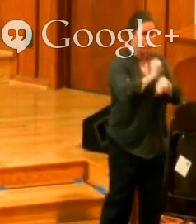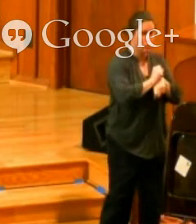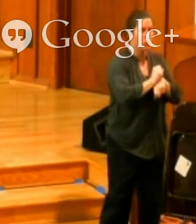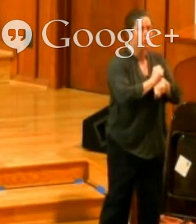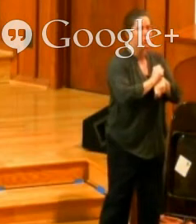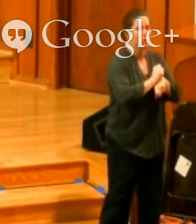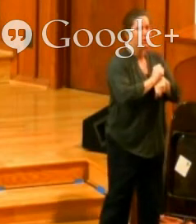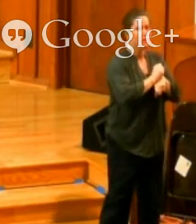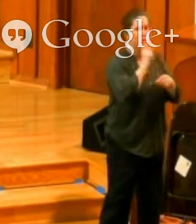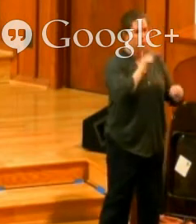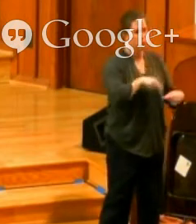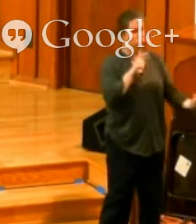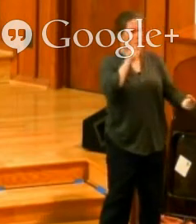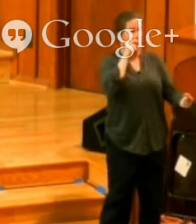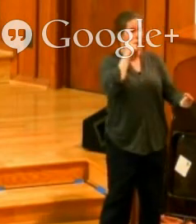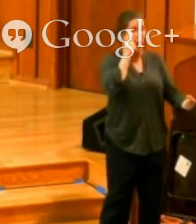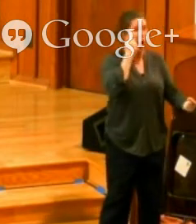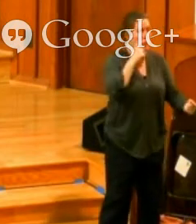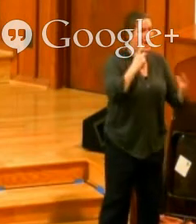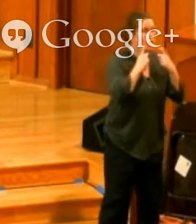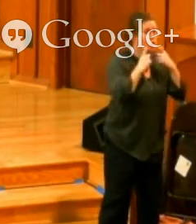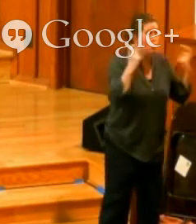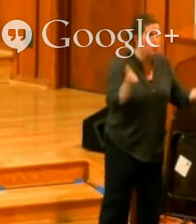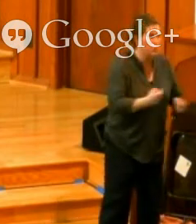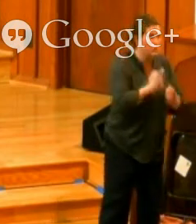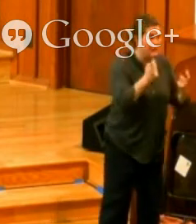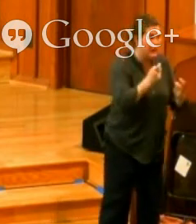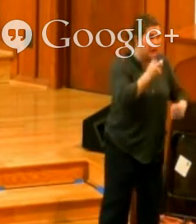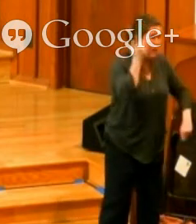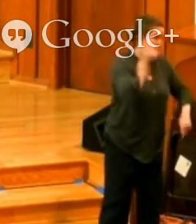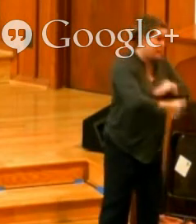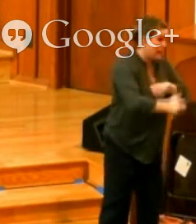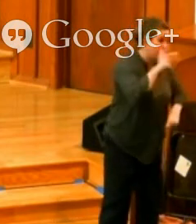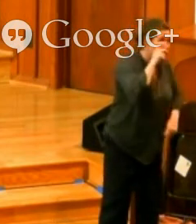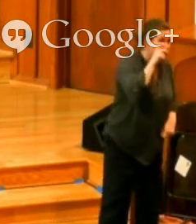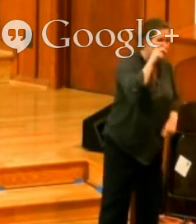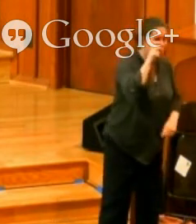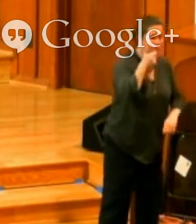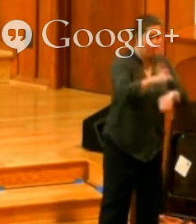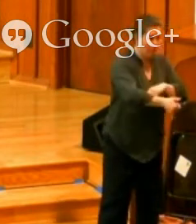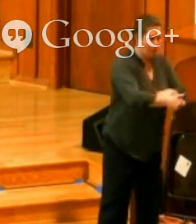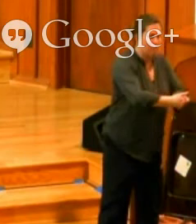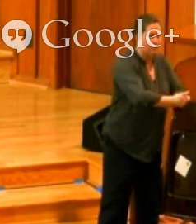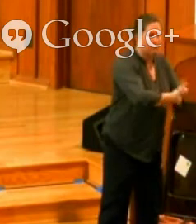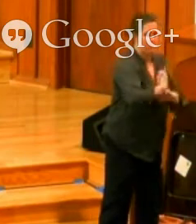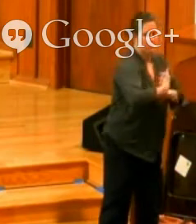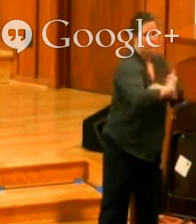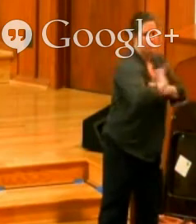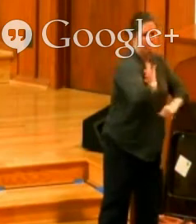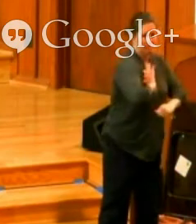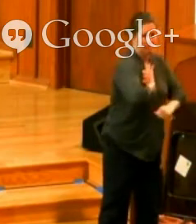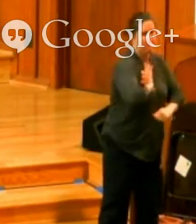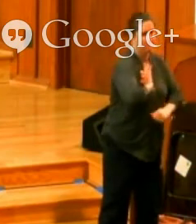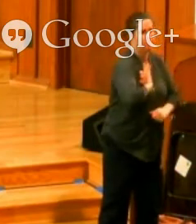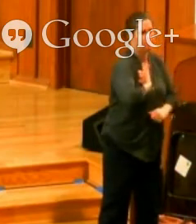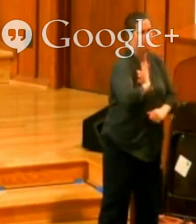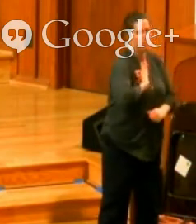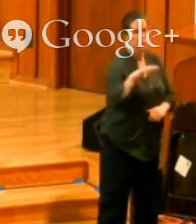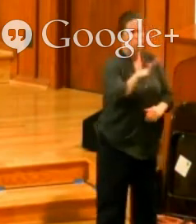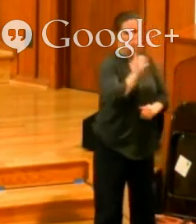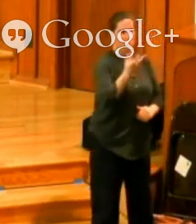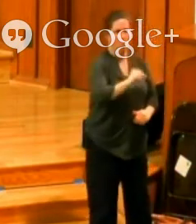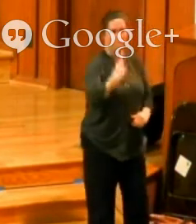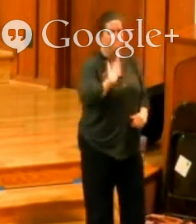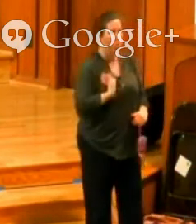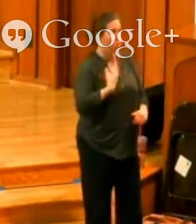that when you sin, it is not the devil's fault. It's our own fault. You know, society that we live in largely